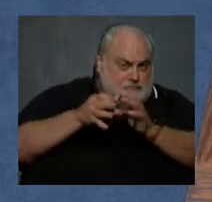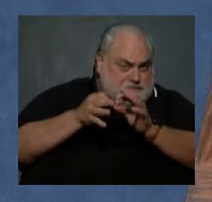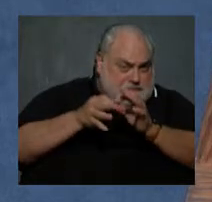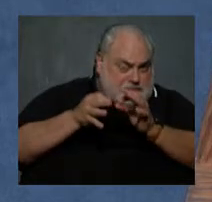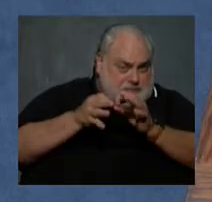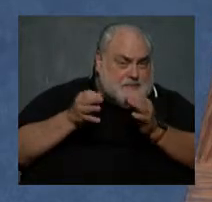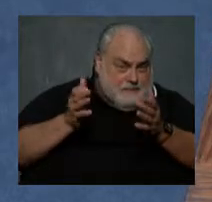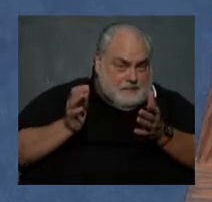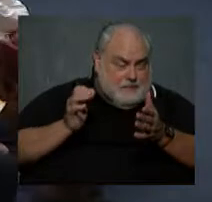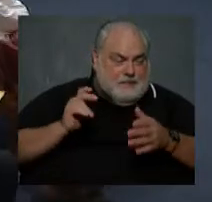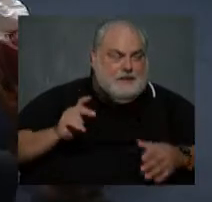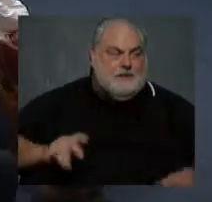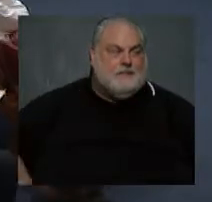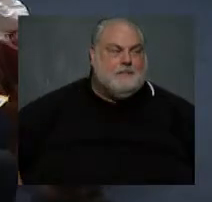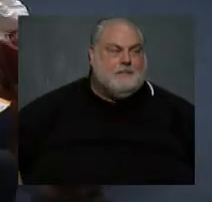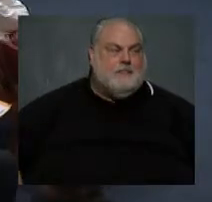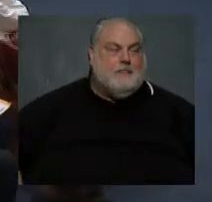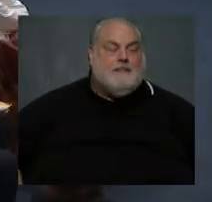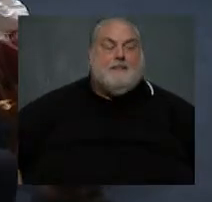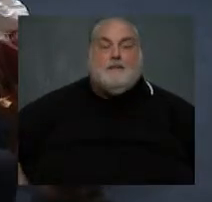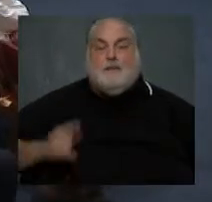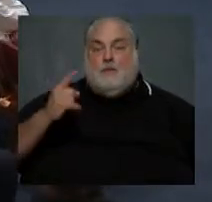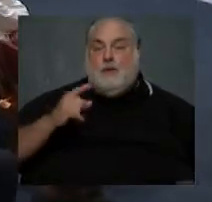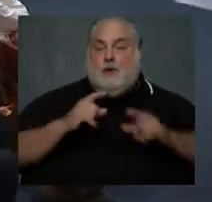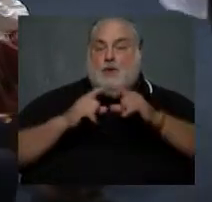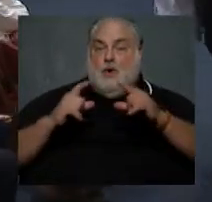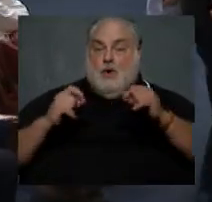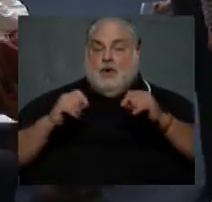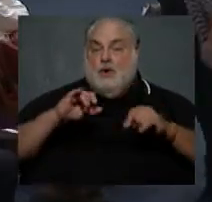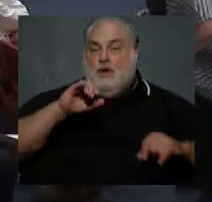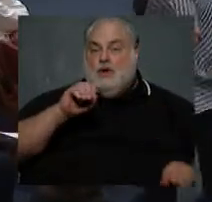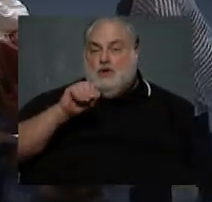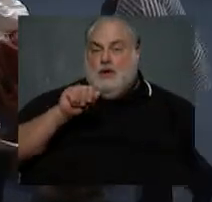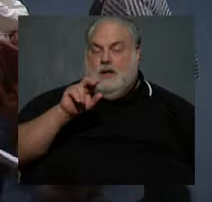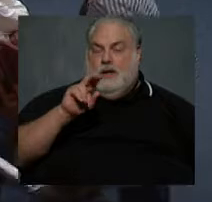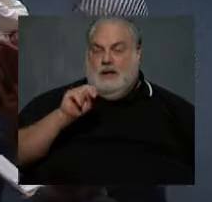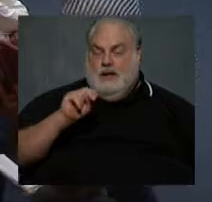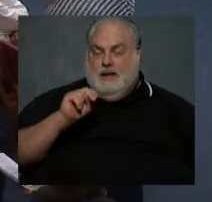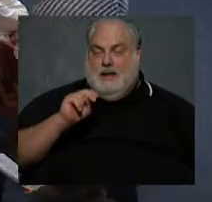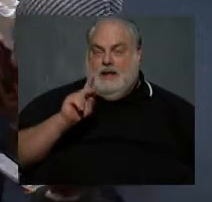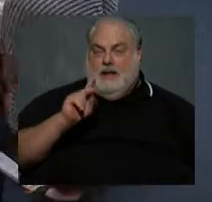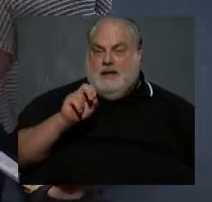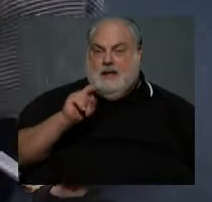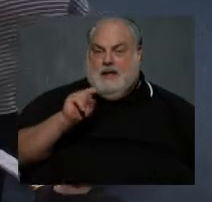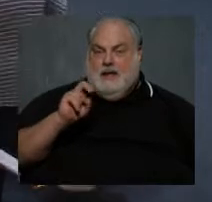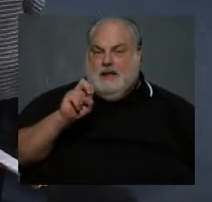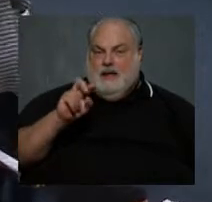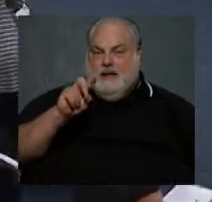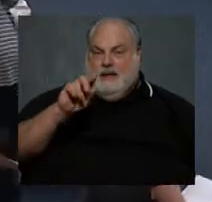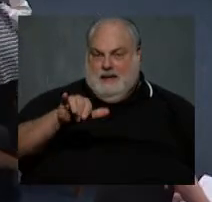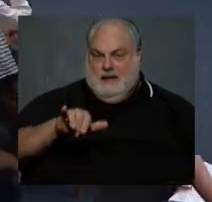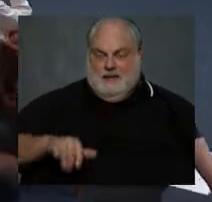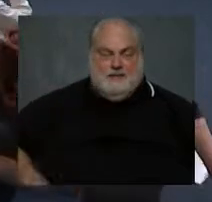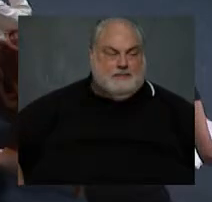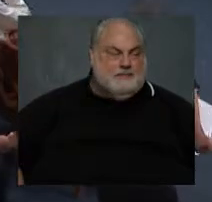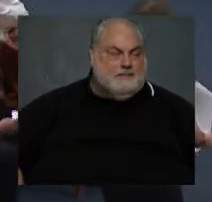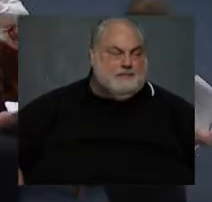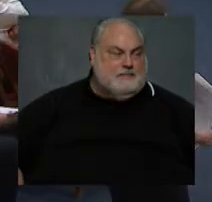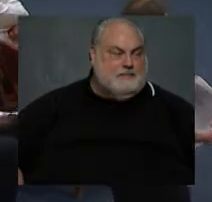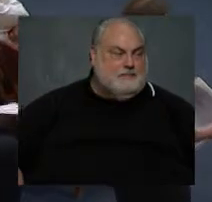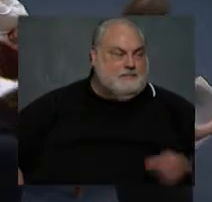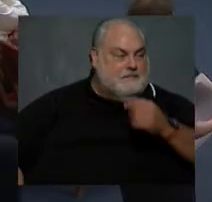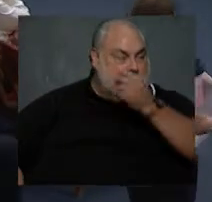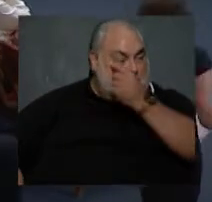an opposition. Sure. We just have one card, Joanne Kennedy, excuse me. Yes, would you like to approach